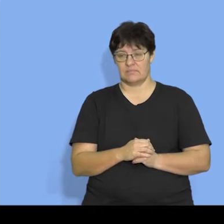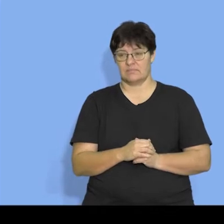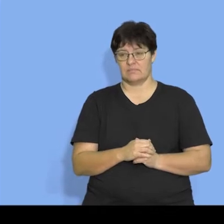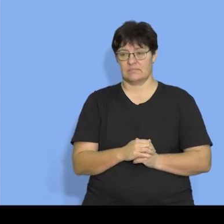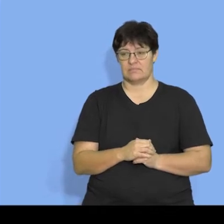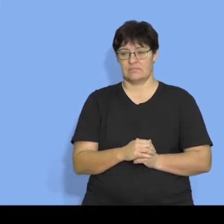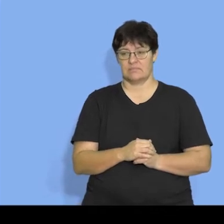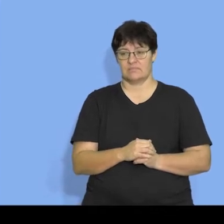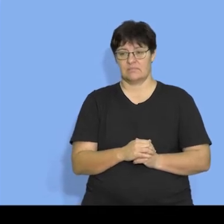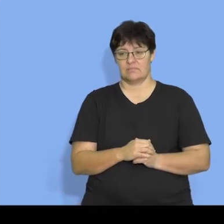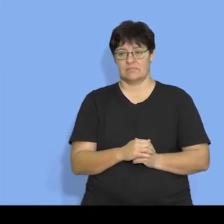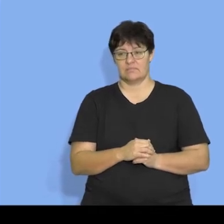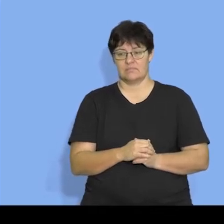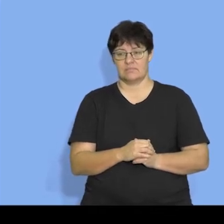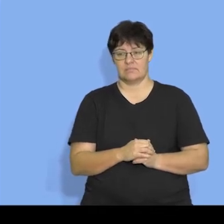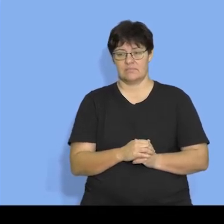So average speed,